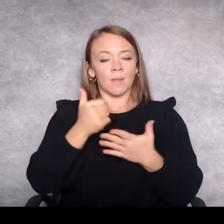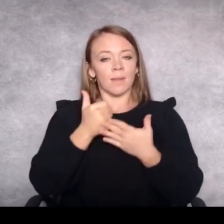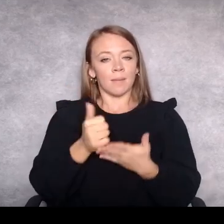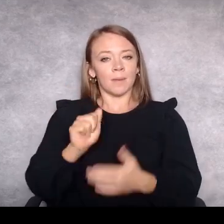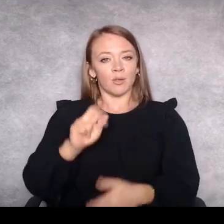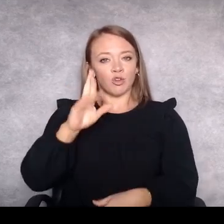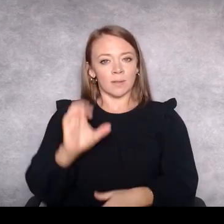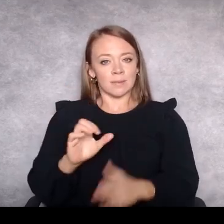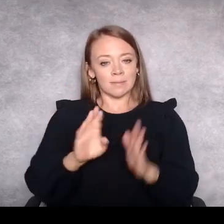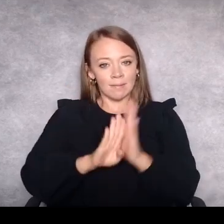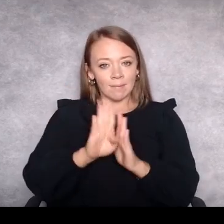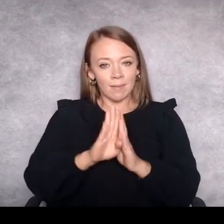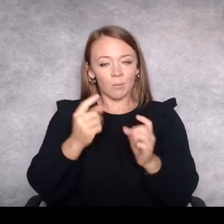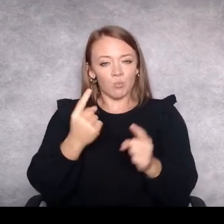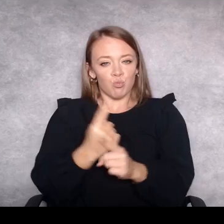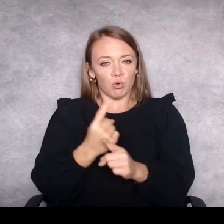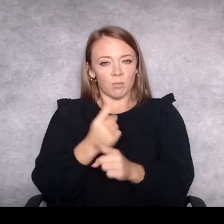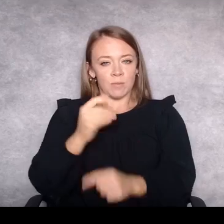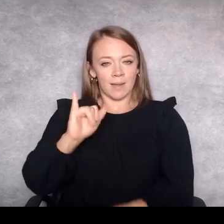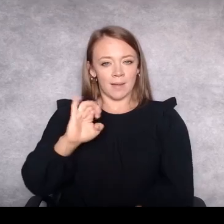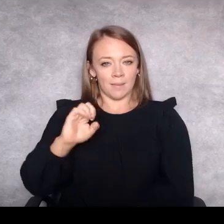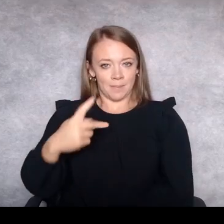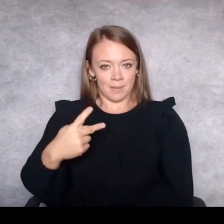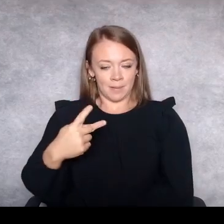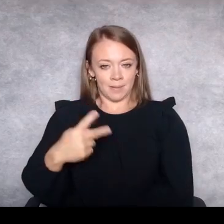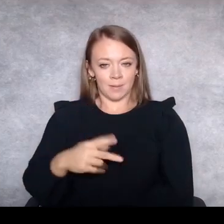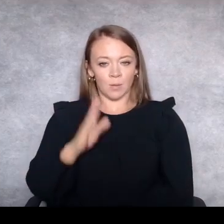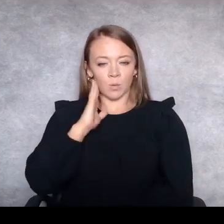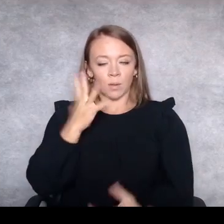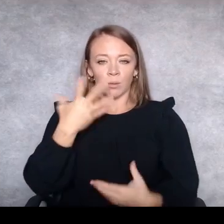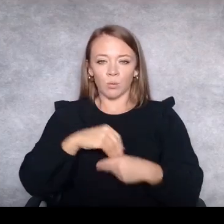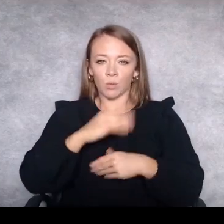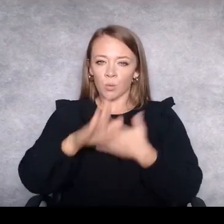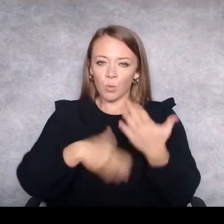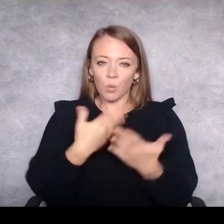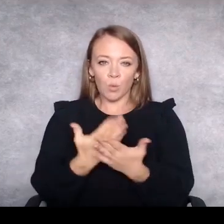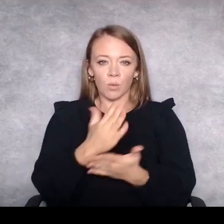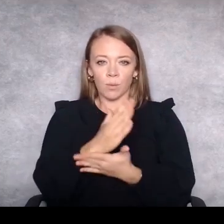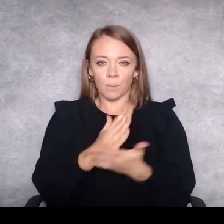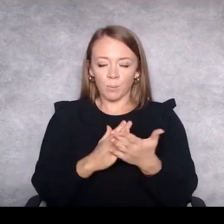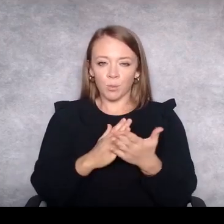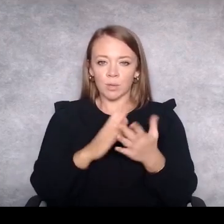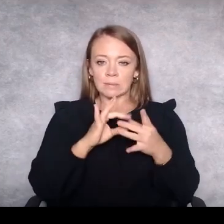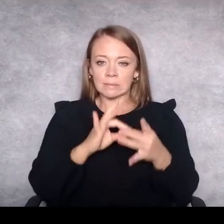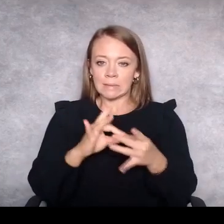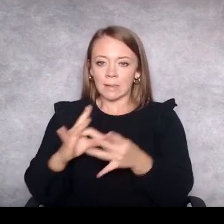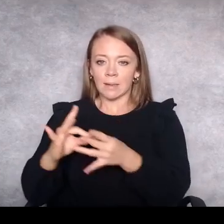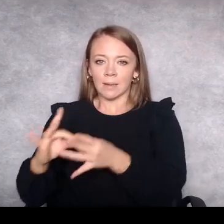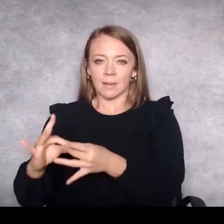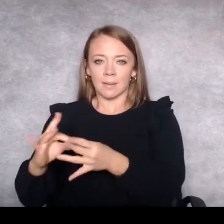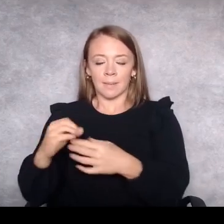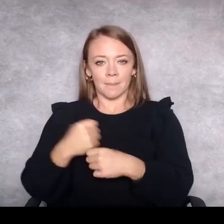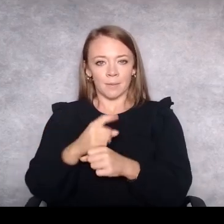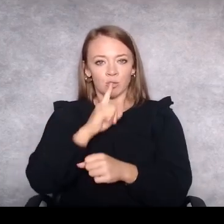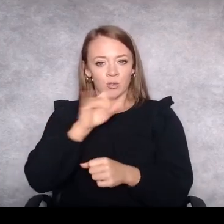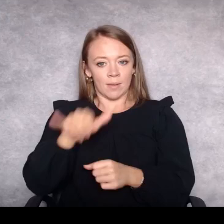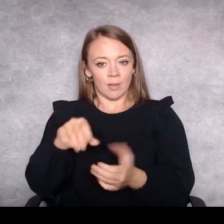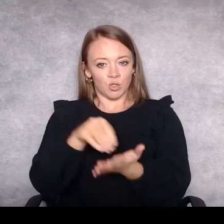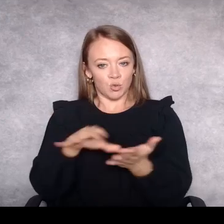connect and help the ARC to develop an appropriate IEP that includes all the pieces that connect